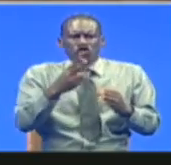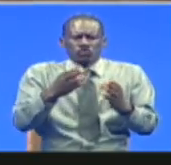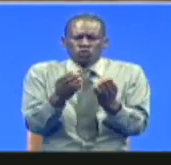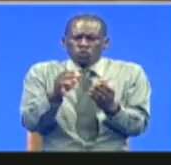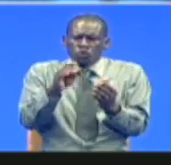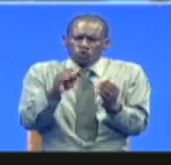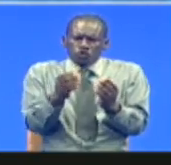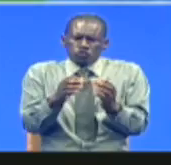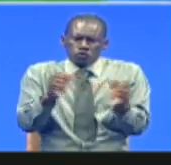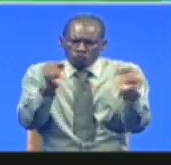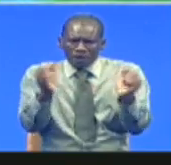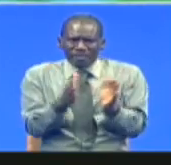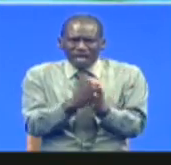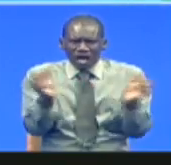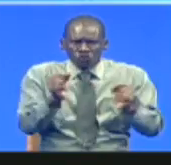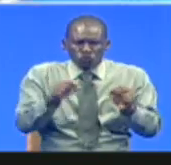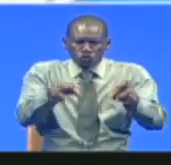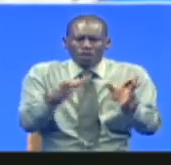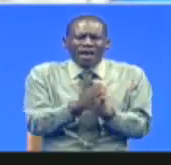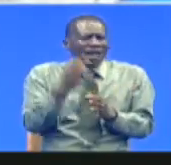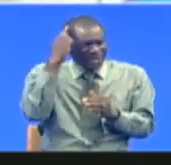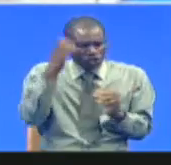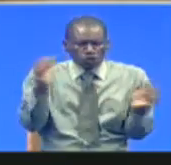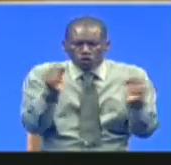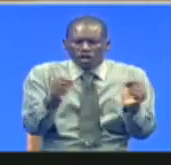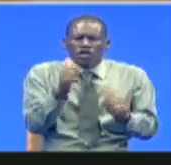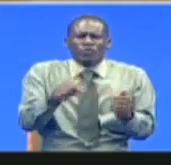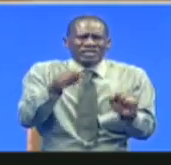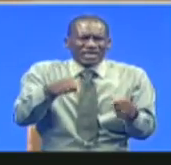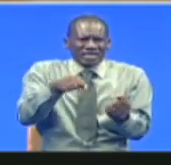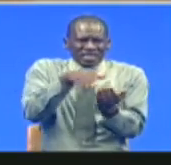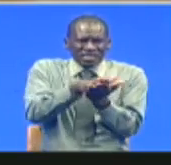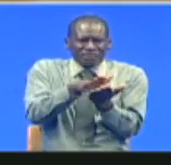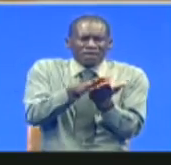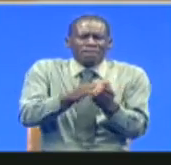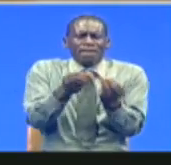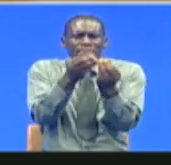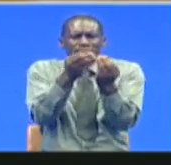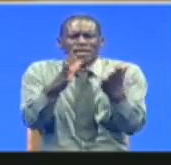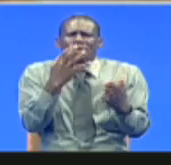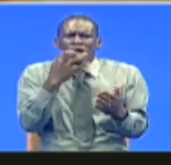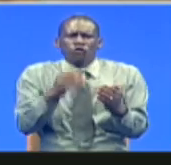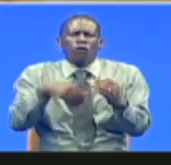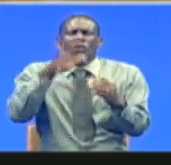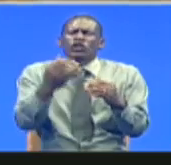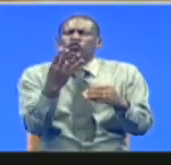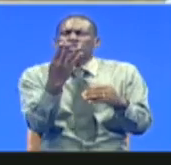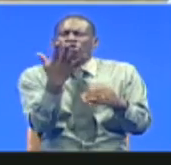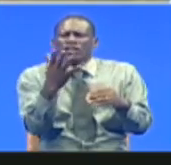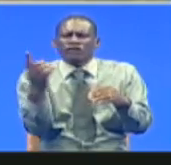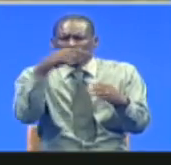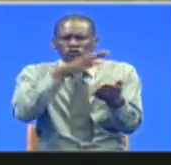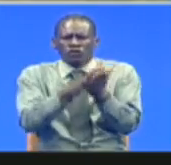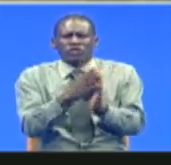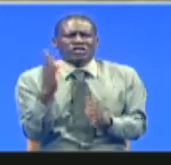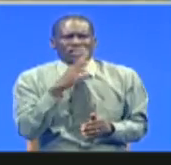a cool room and a charcoal cooler which can store the tons of fresh mangoes for over 45 days without them going bad. The cool